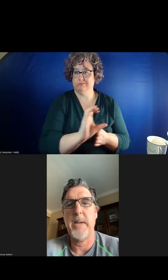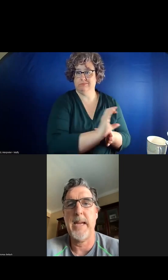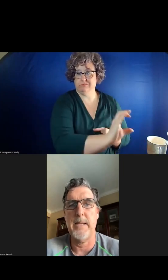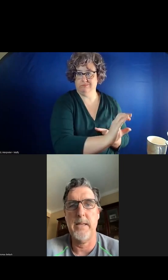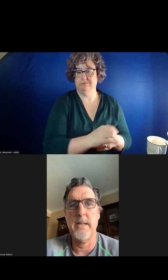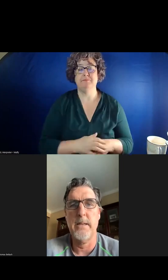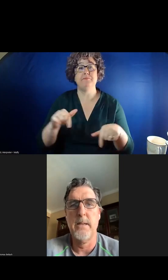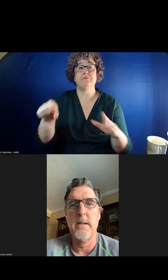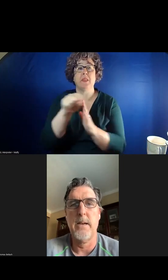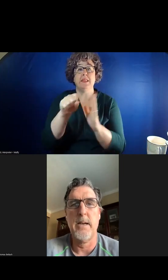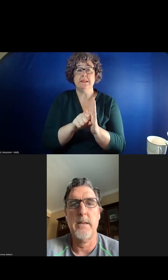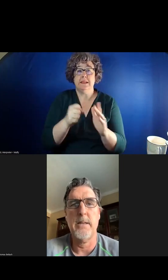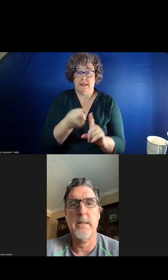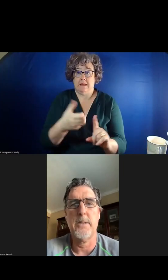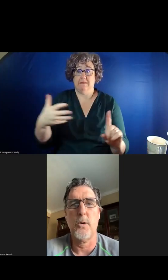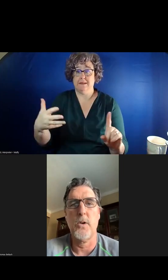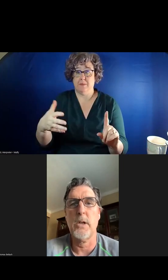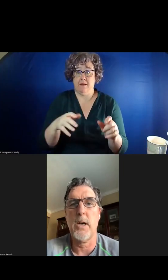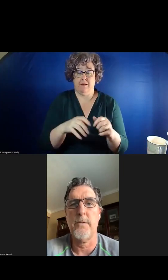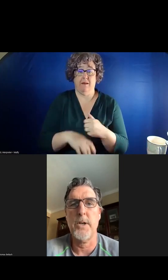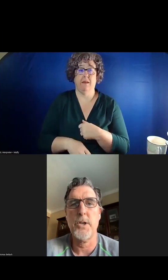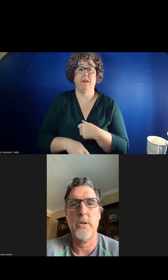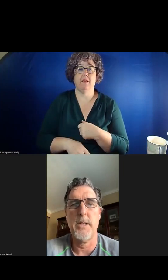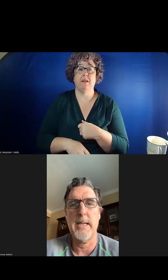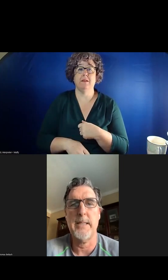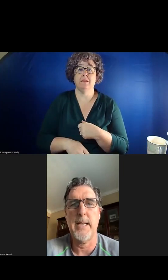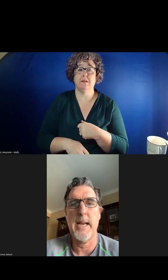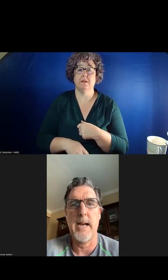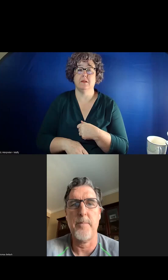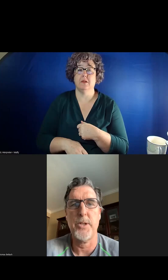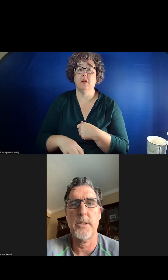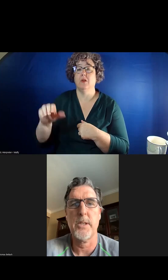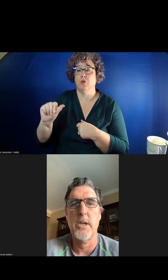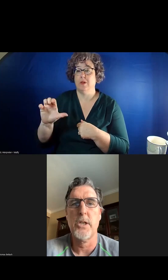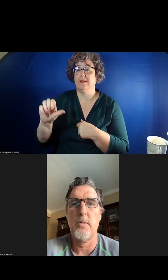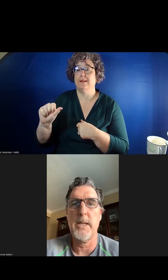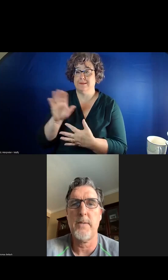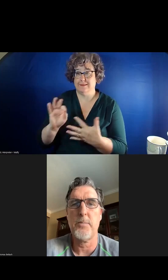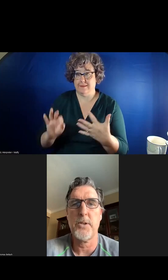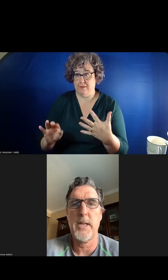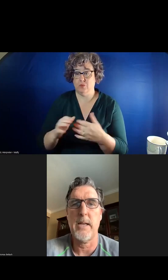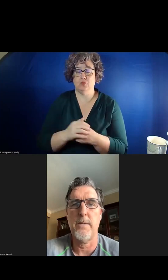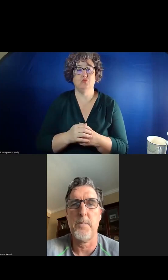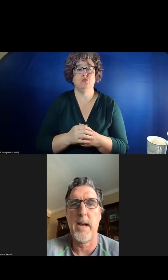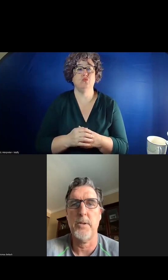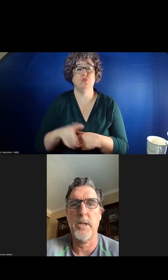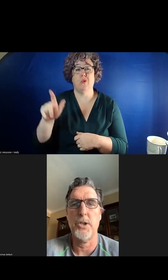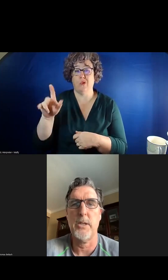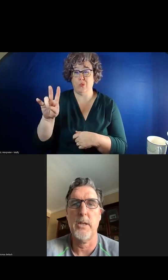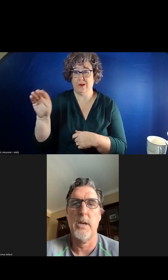that expanded its overall coverage under the ACA options, 27% of